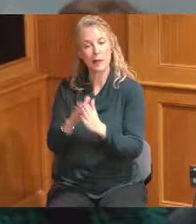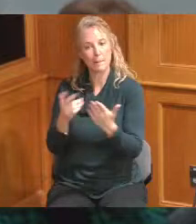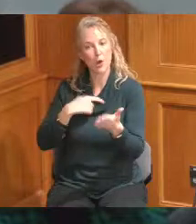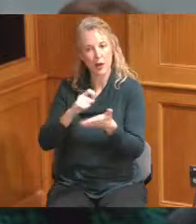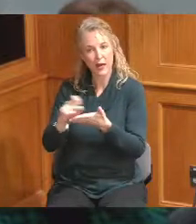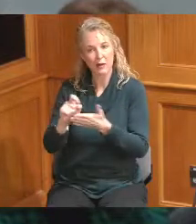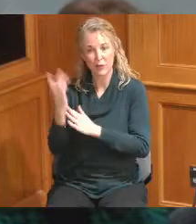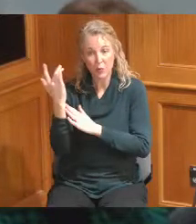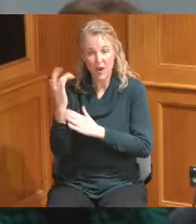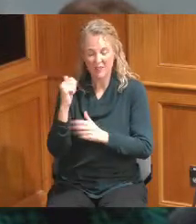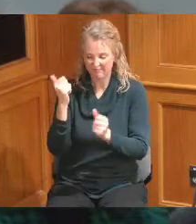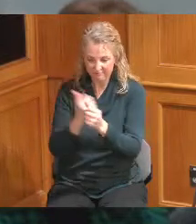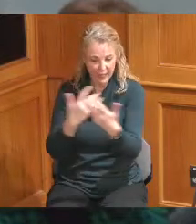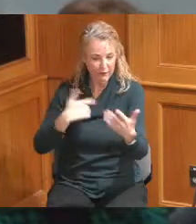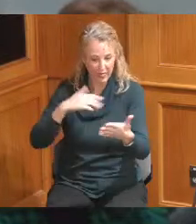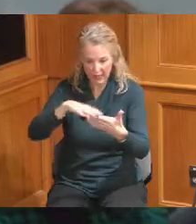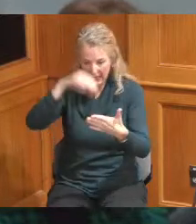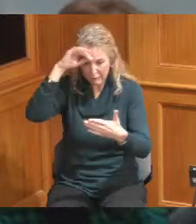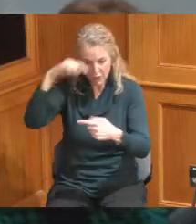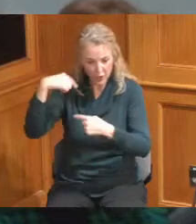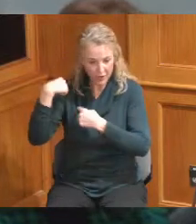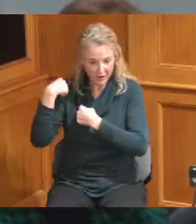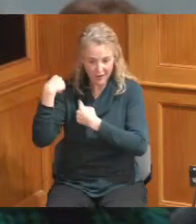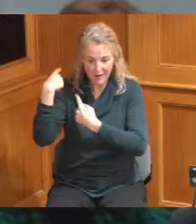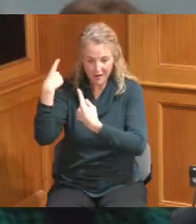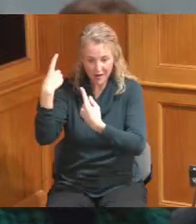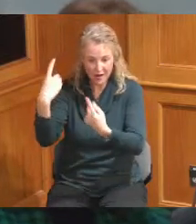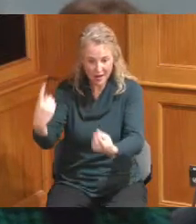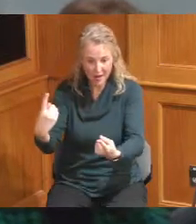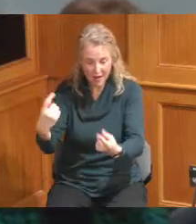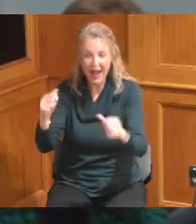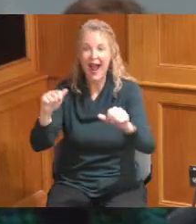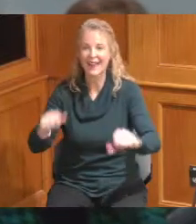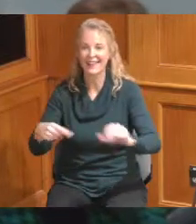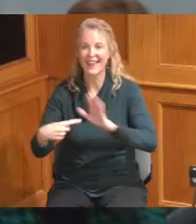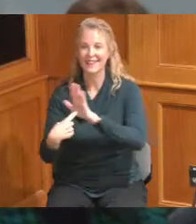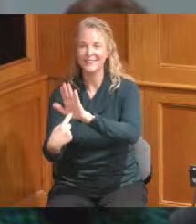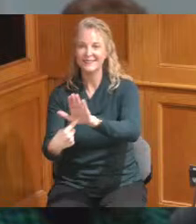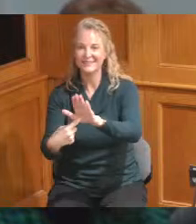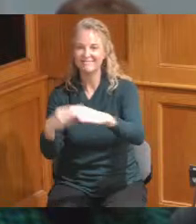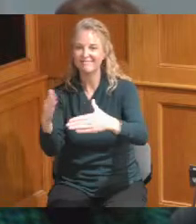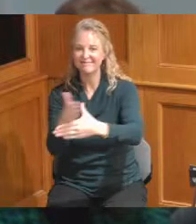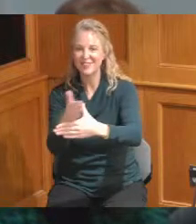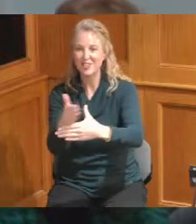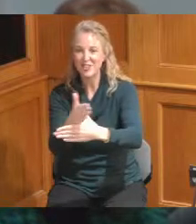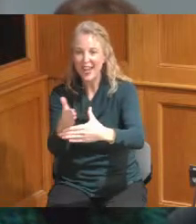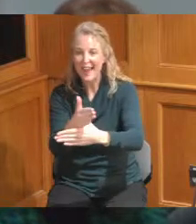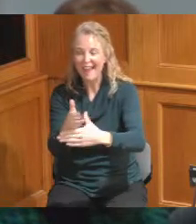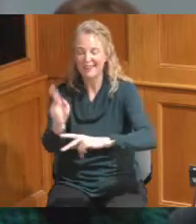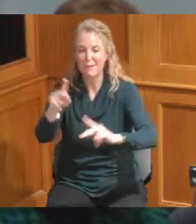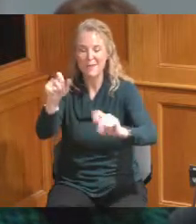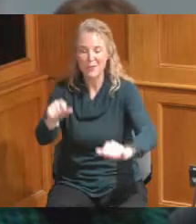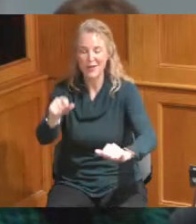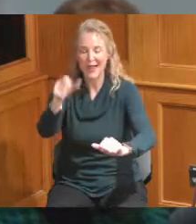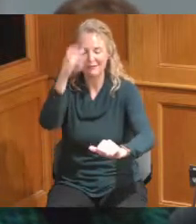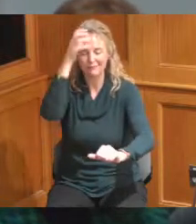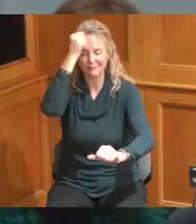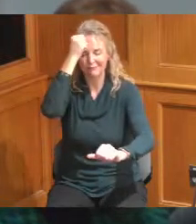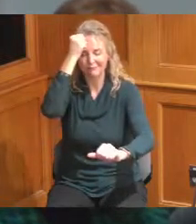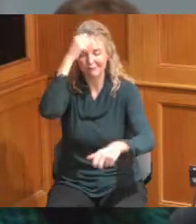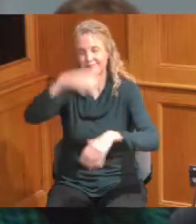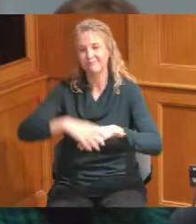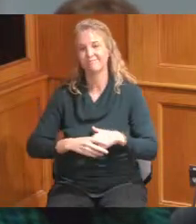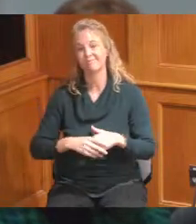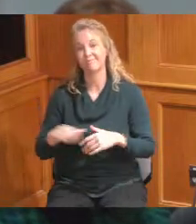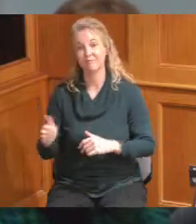that those things that I've learned along the way, I can pass on and it could be memorialized forever. And